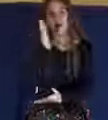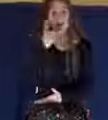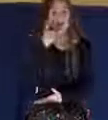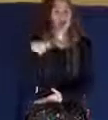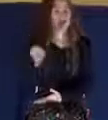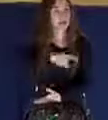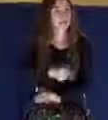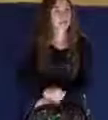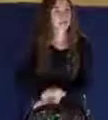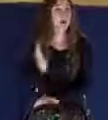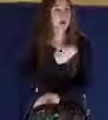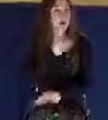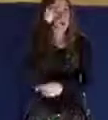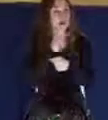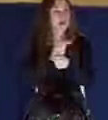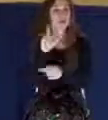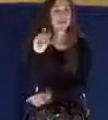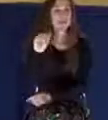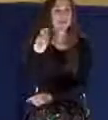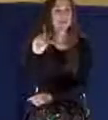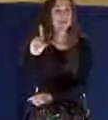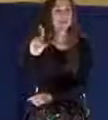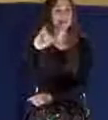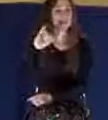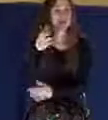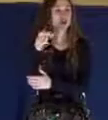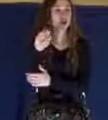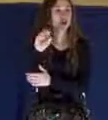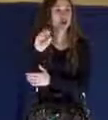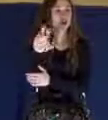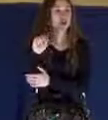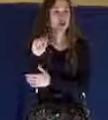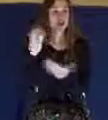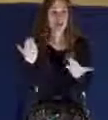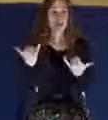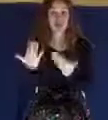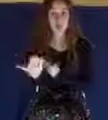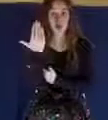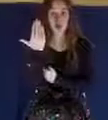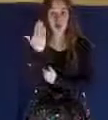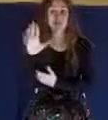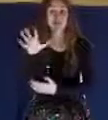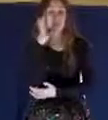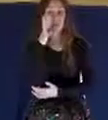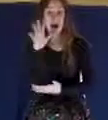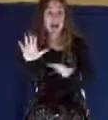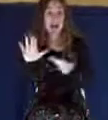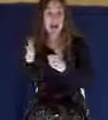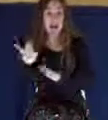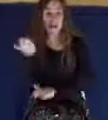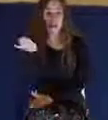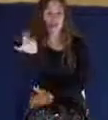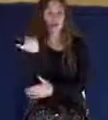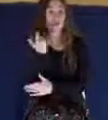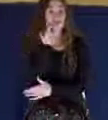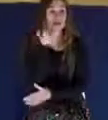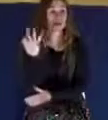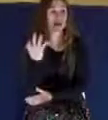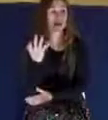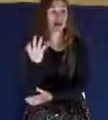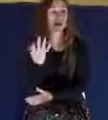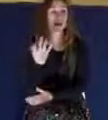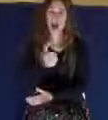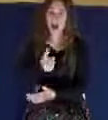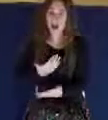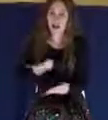Our brother David Johnson is here this morning. His mother passed away on Friday. I remember when I got there right